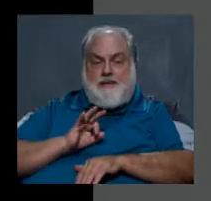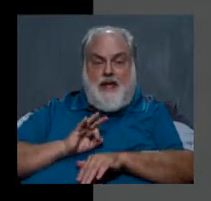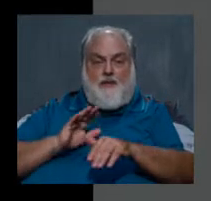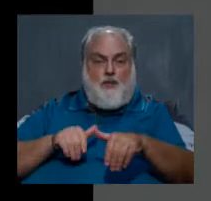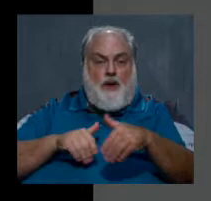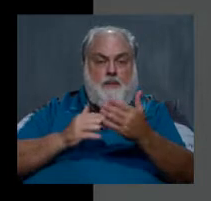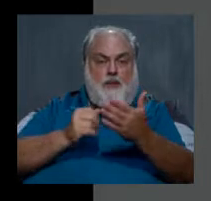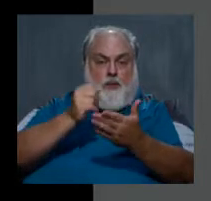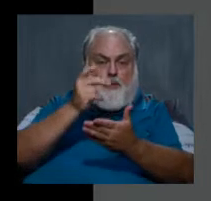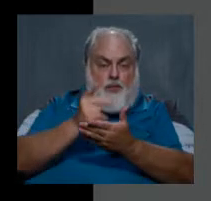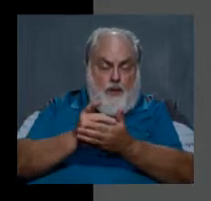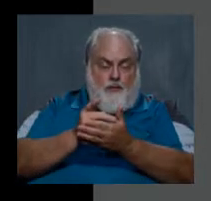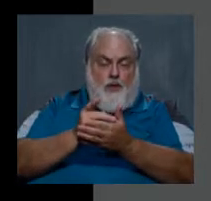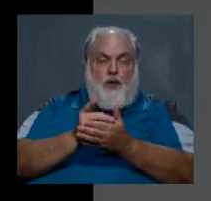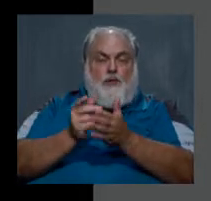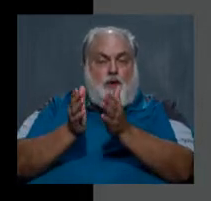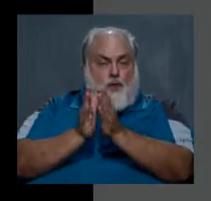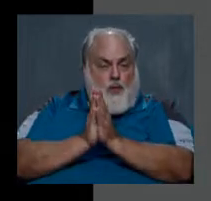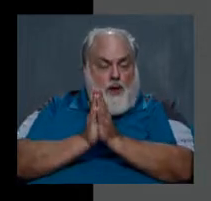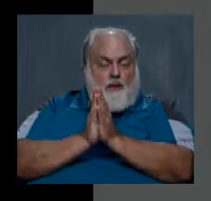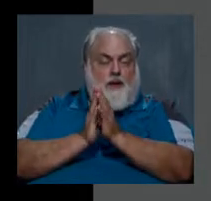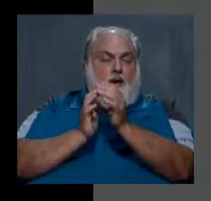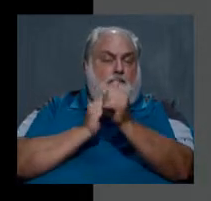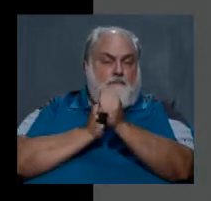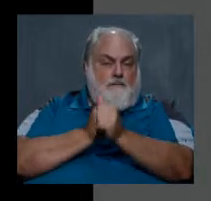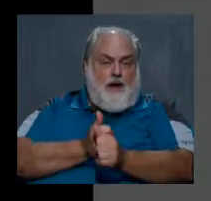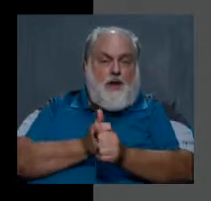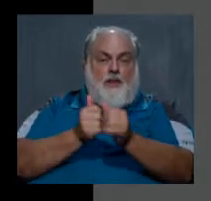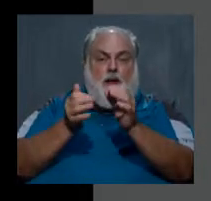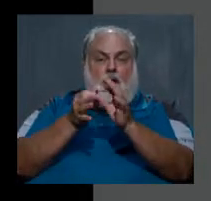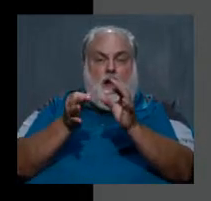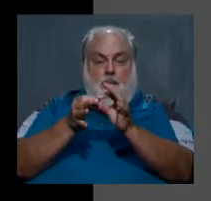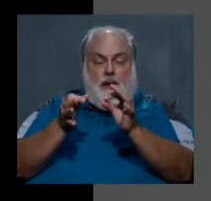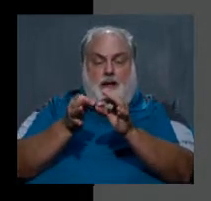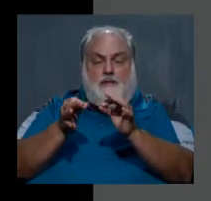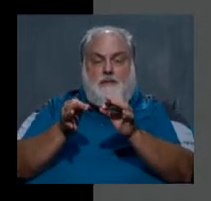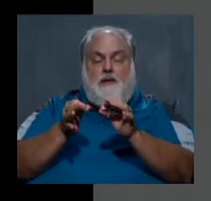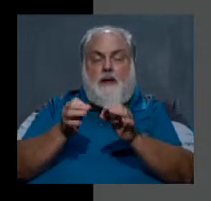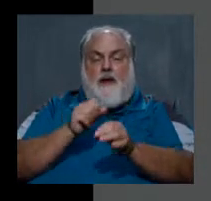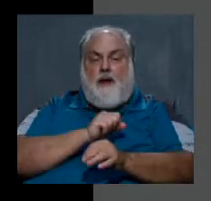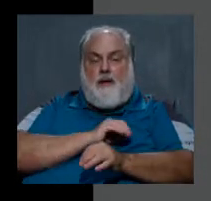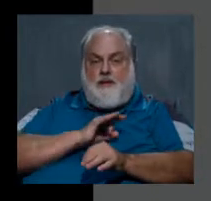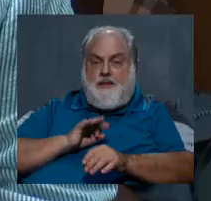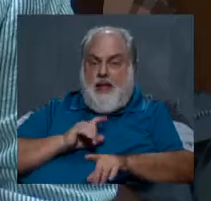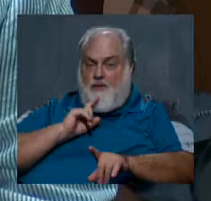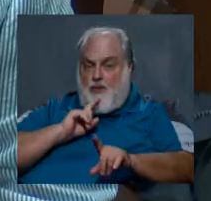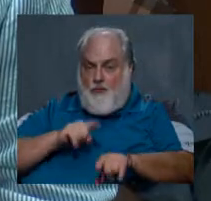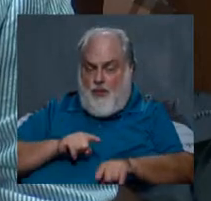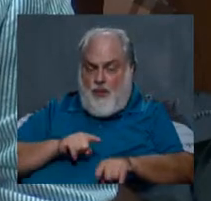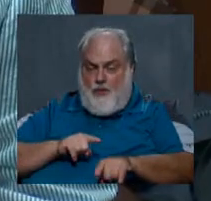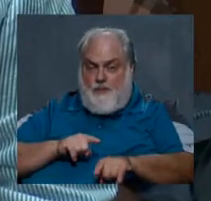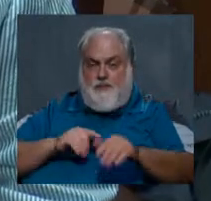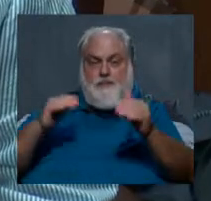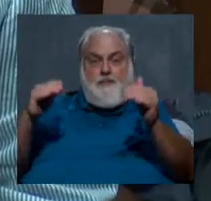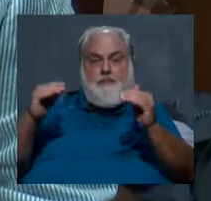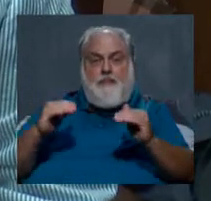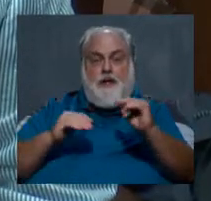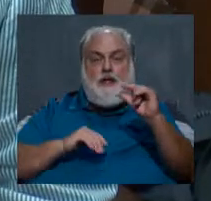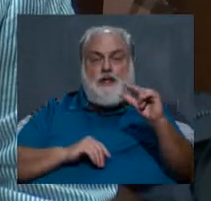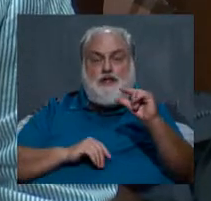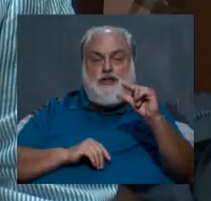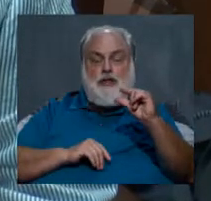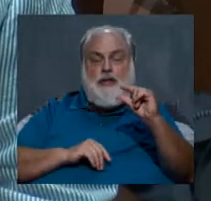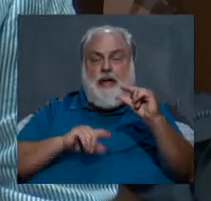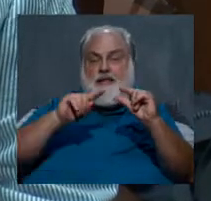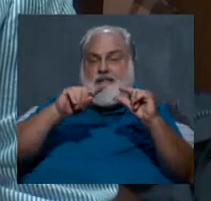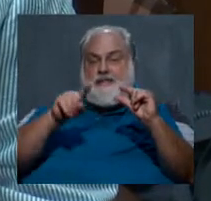request, subject to compliance with the comments and conditions as outlined in paragraphs D, E, and F of the agenda staff report. Item number G, file